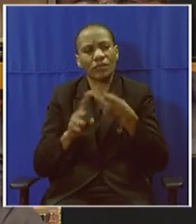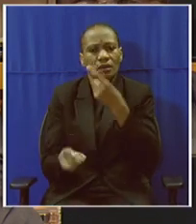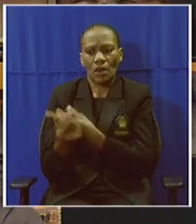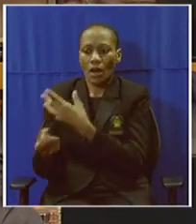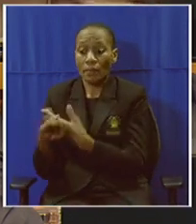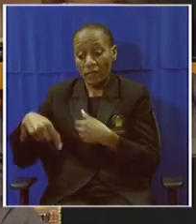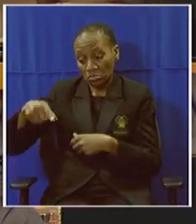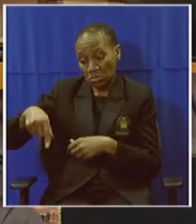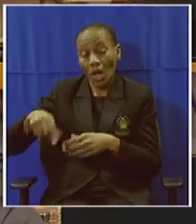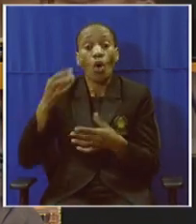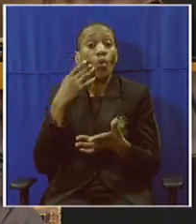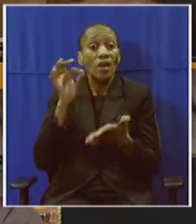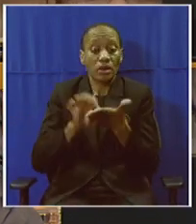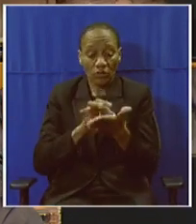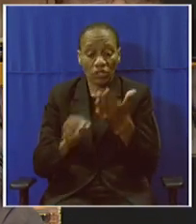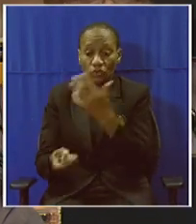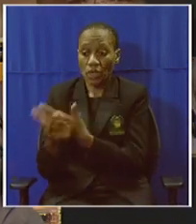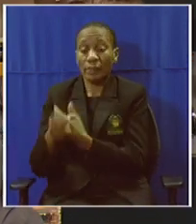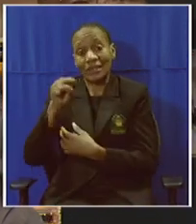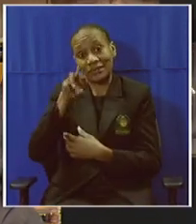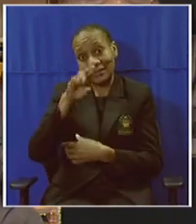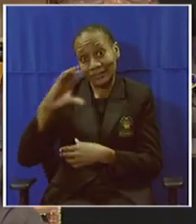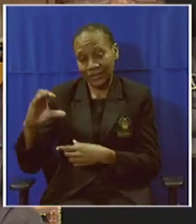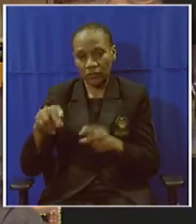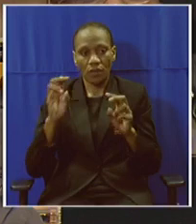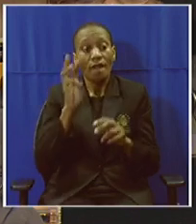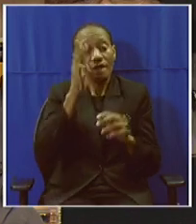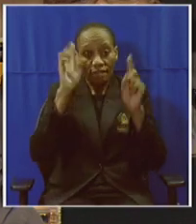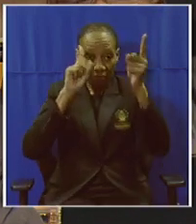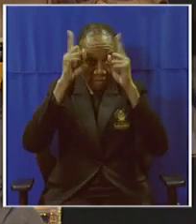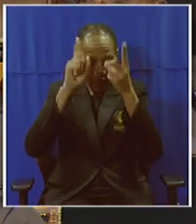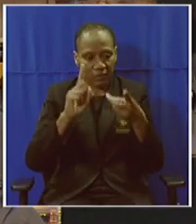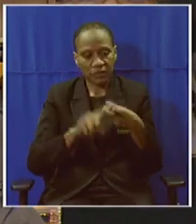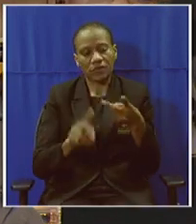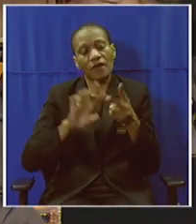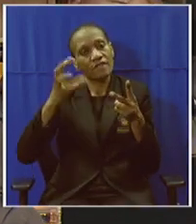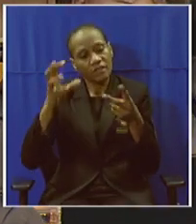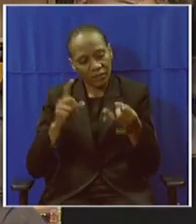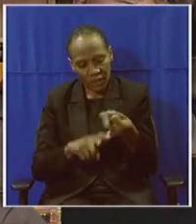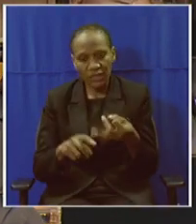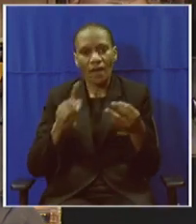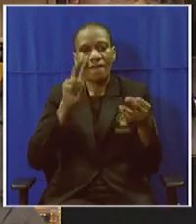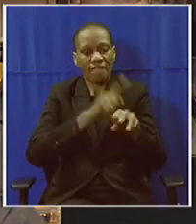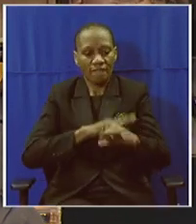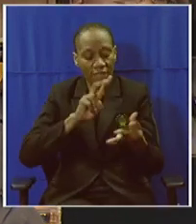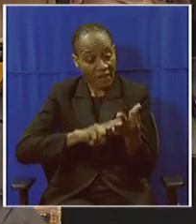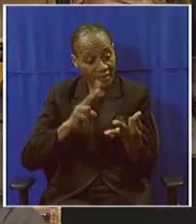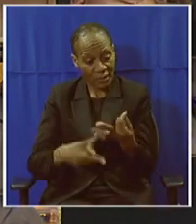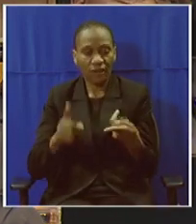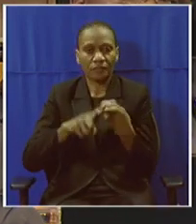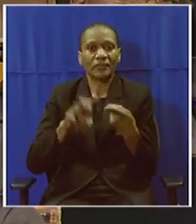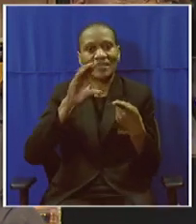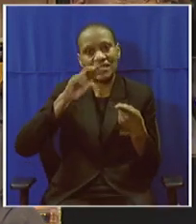recent SRC elections: Wits University, University of Free State, University of Venda,